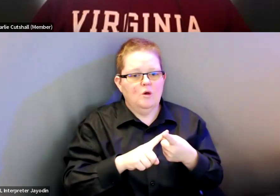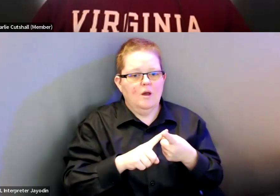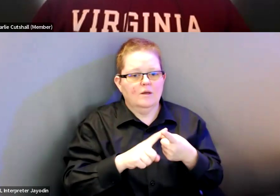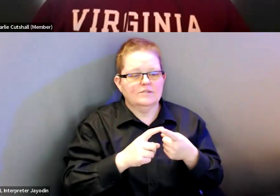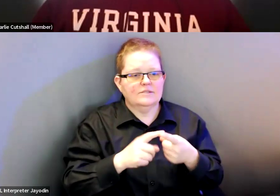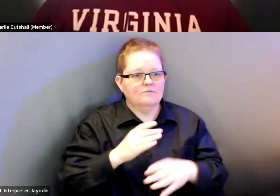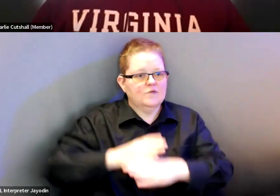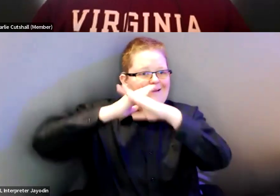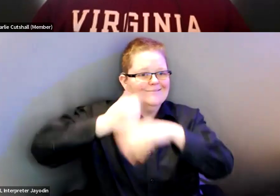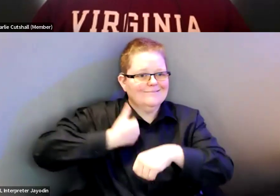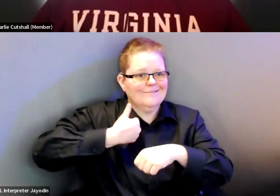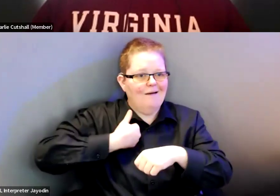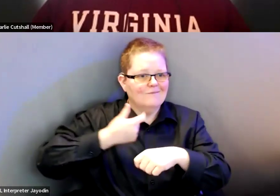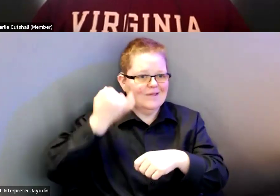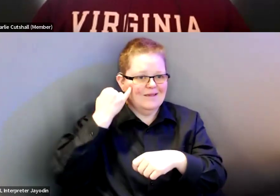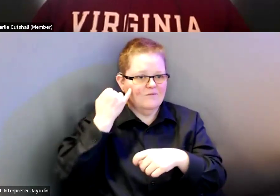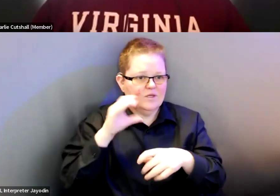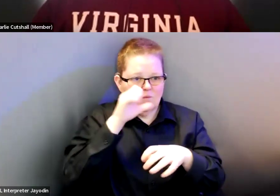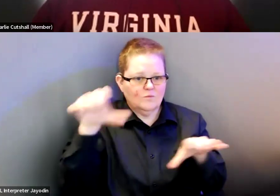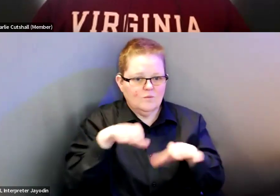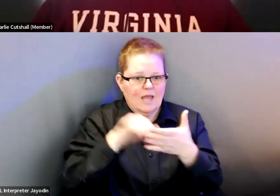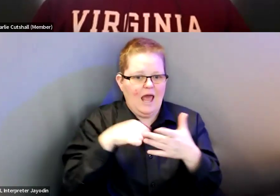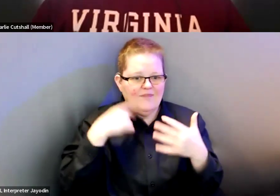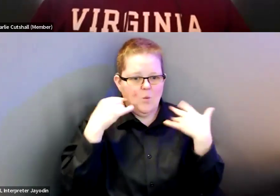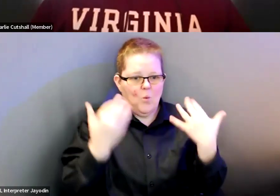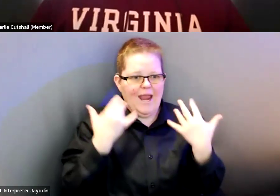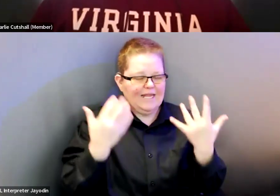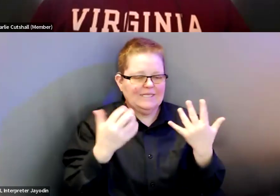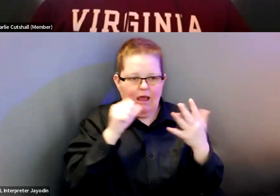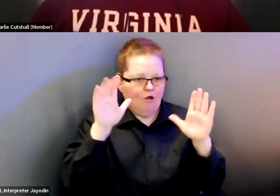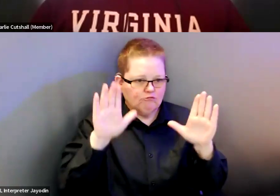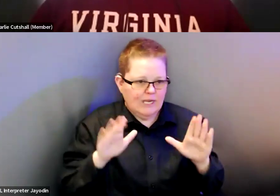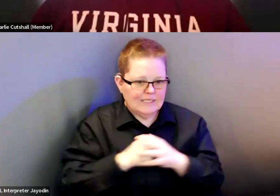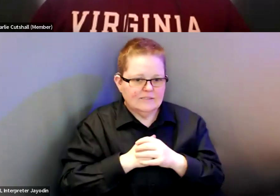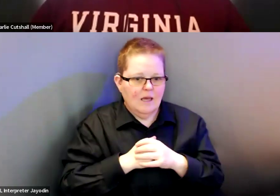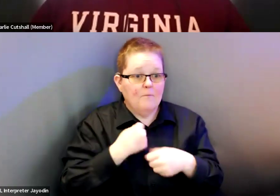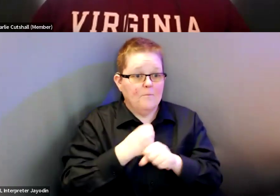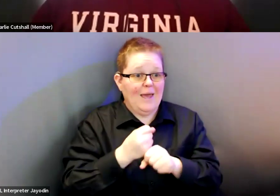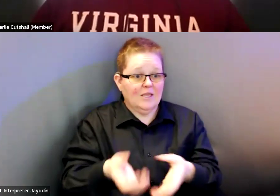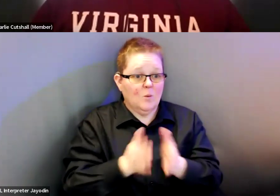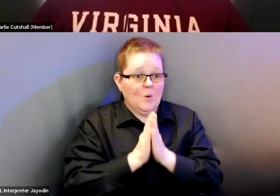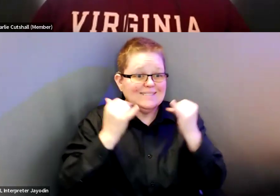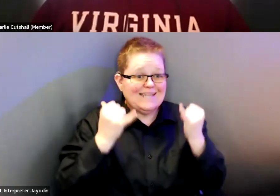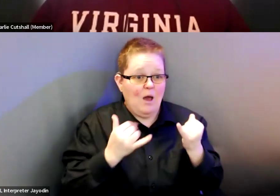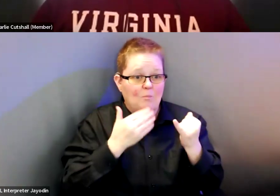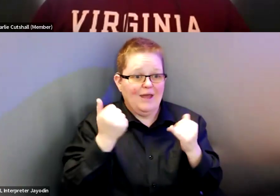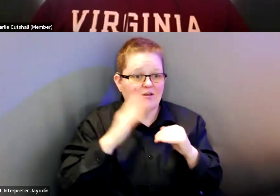I think that waiting is not great. That making the request now is better than making the request later.